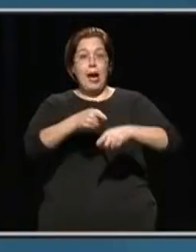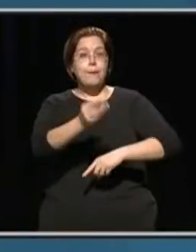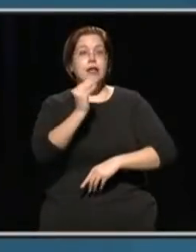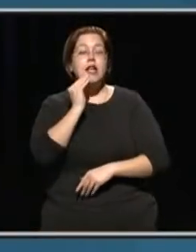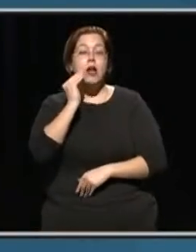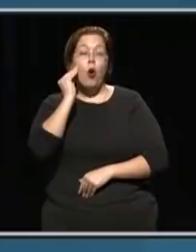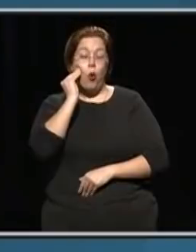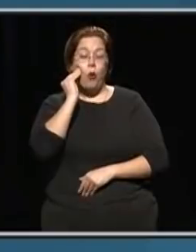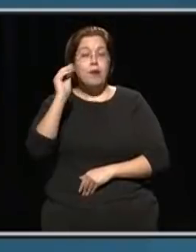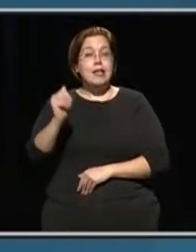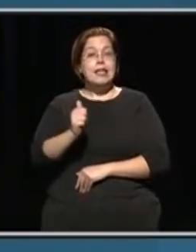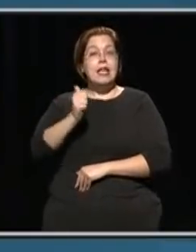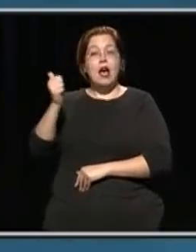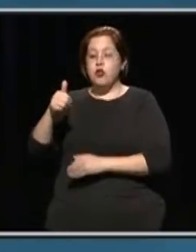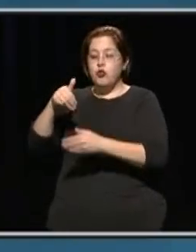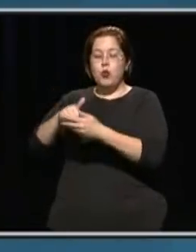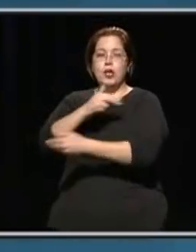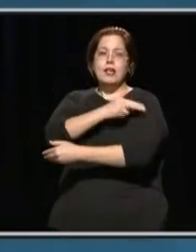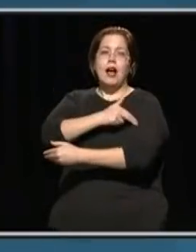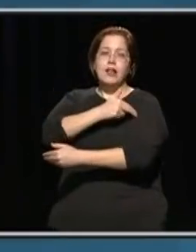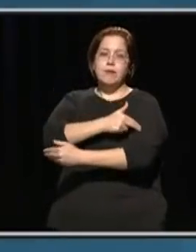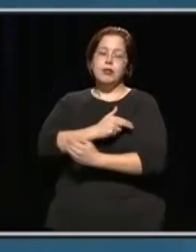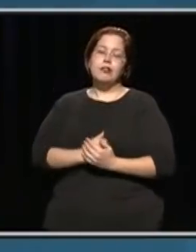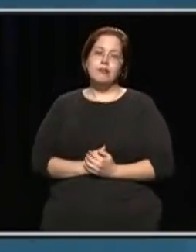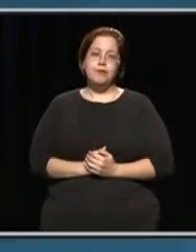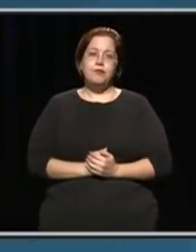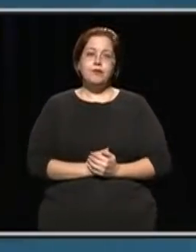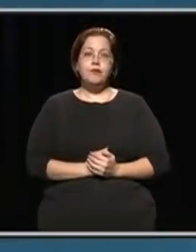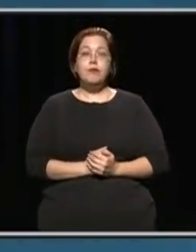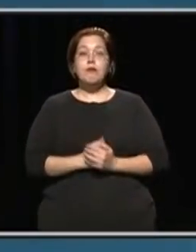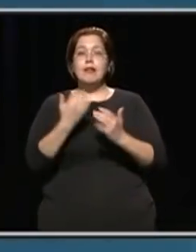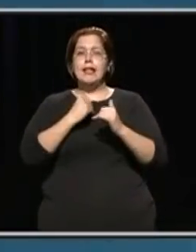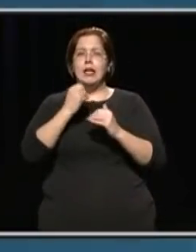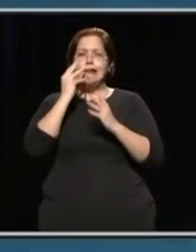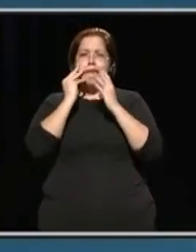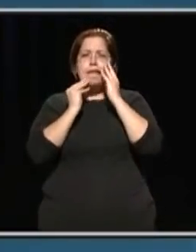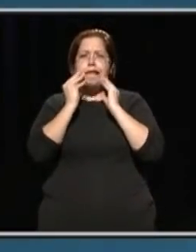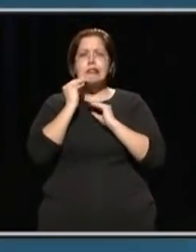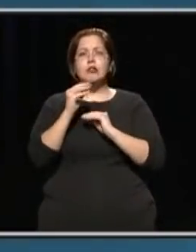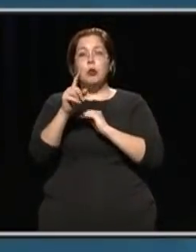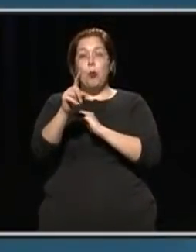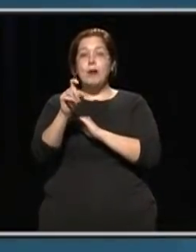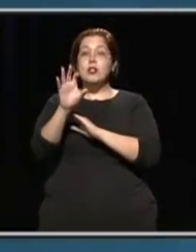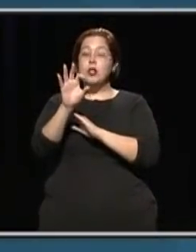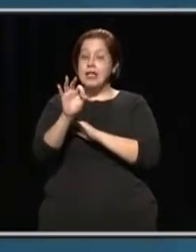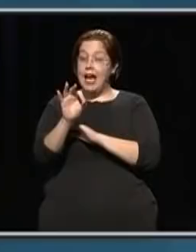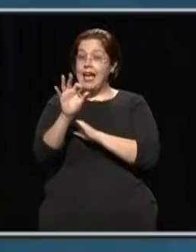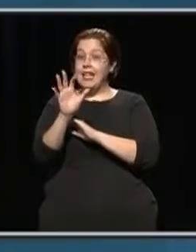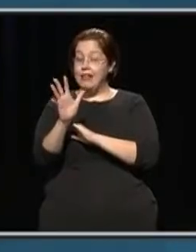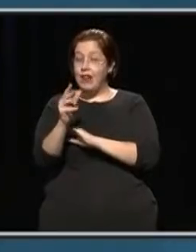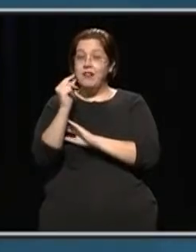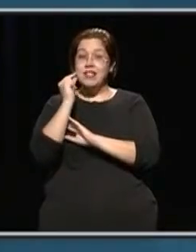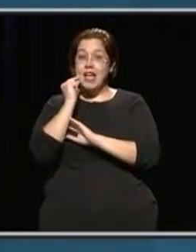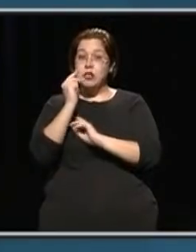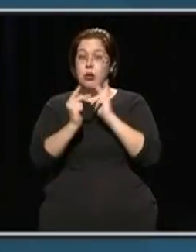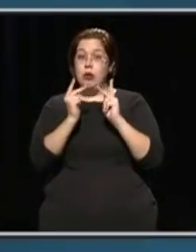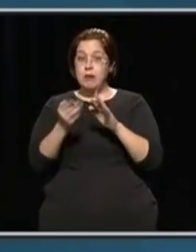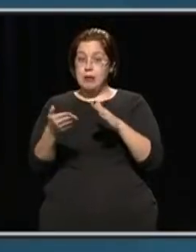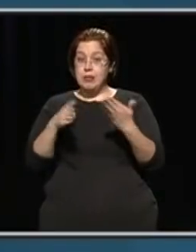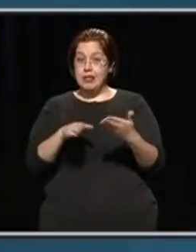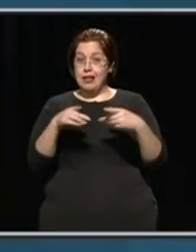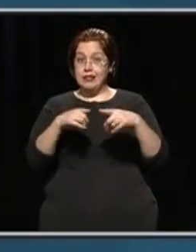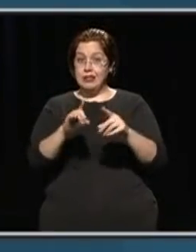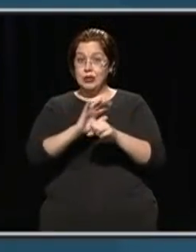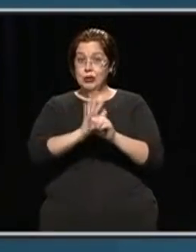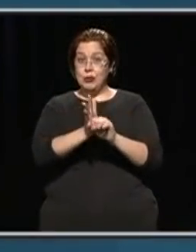while the remainder were being treated in local hospitals. We've now suffered the loss of 195 San Antonians during the